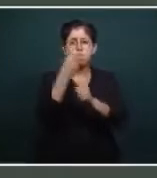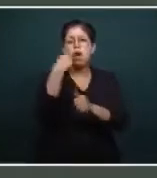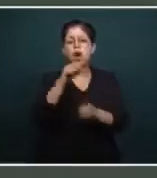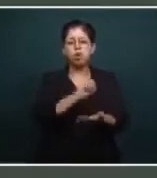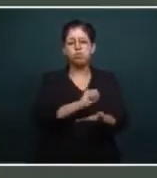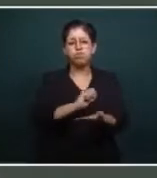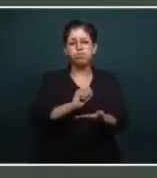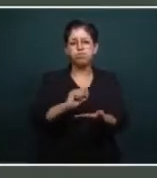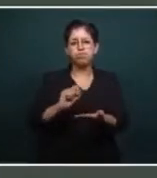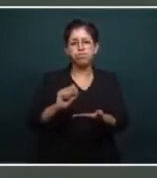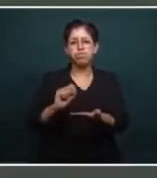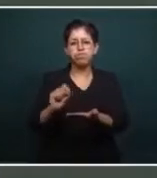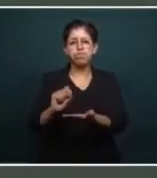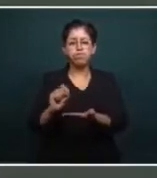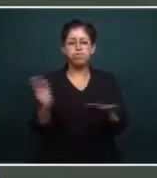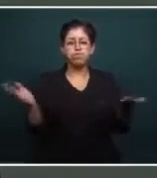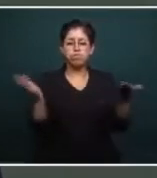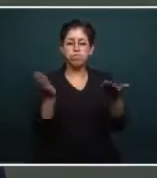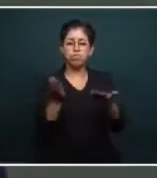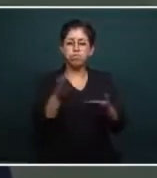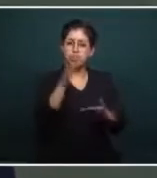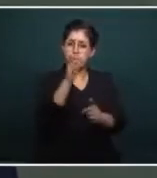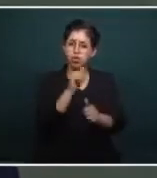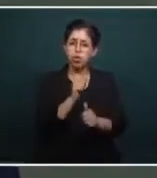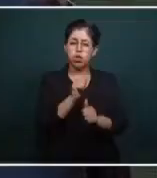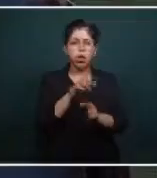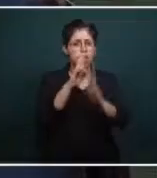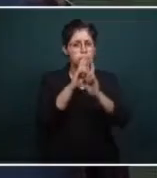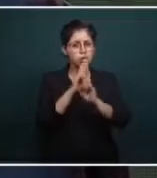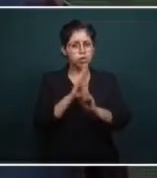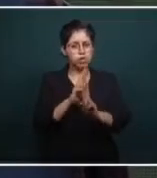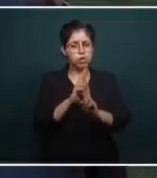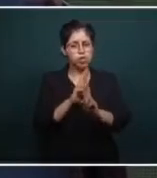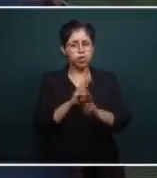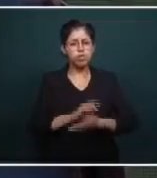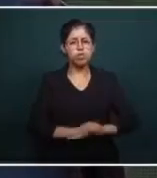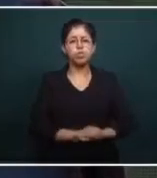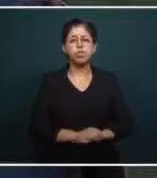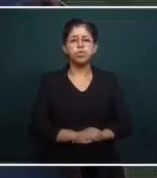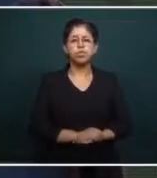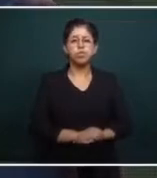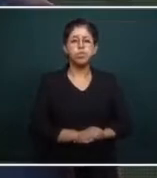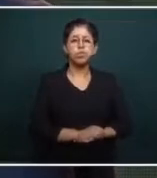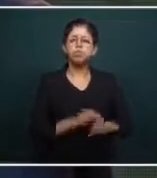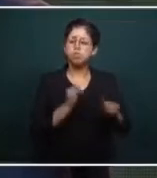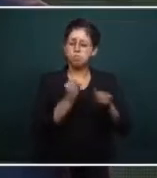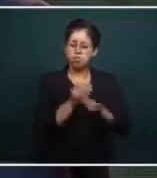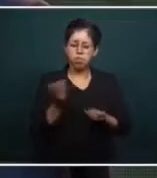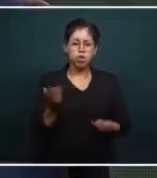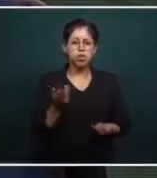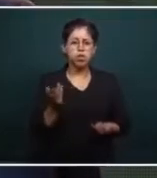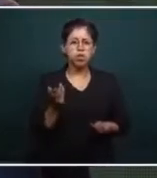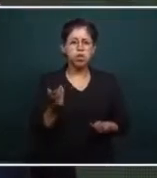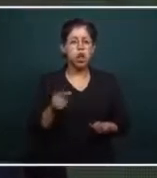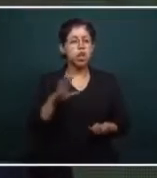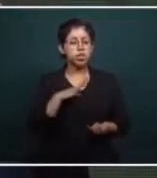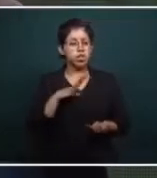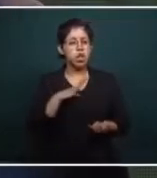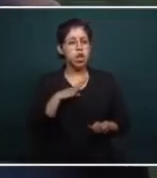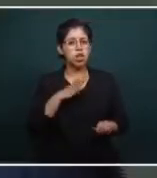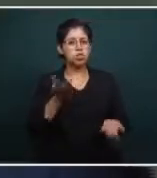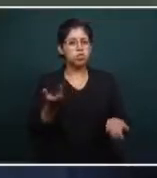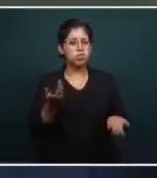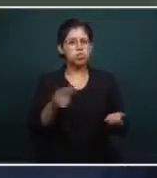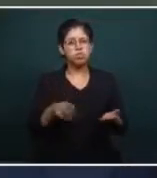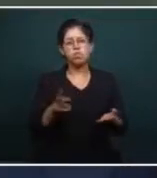do diplomáticas the que requiere el caso. diplomatic notes that is también required by si this, hay elementos and if there